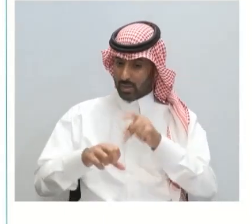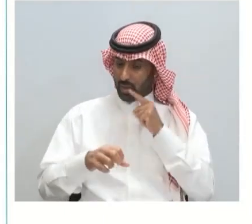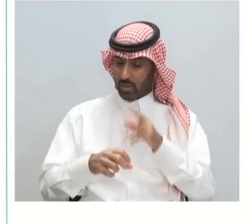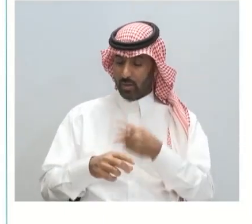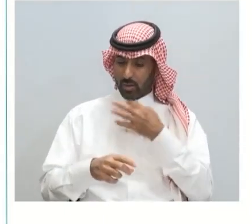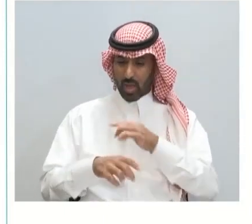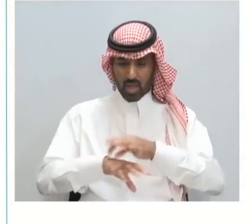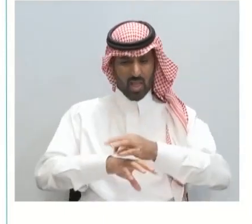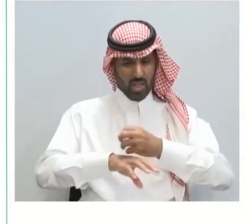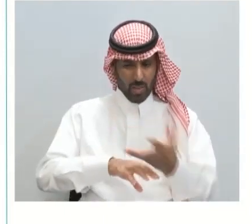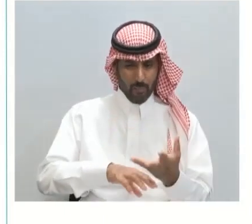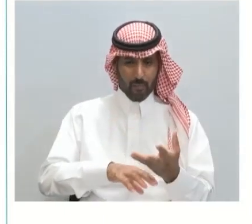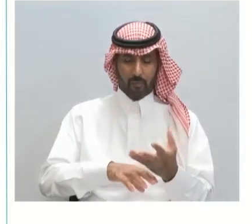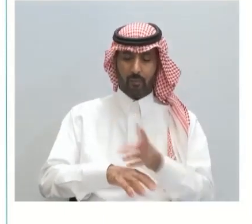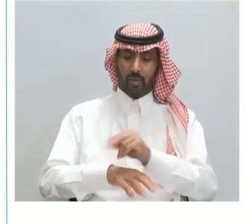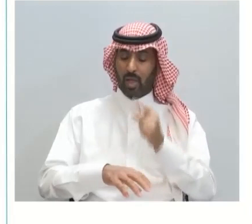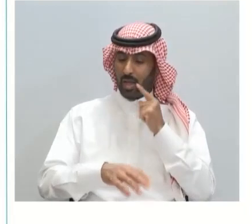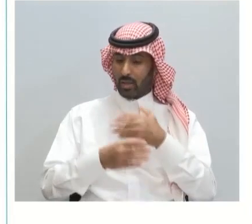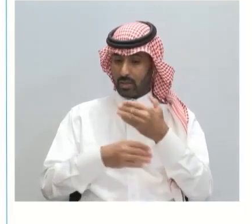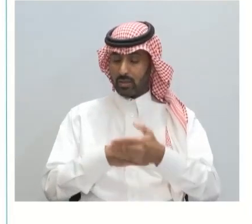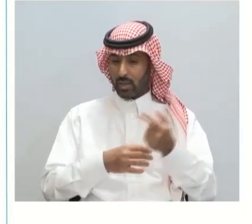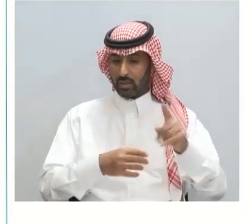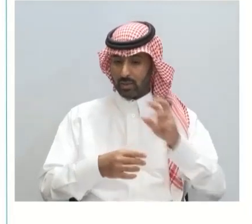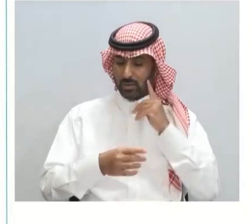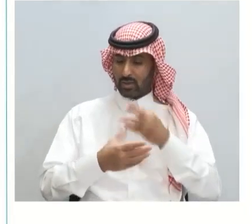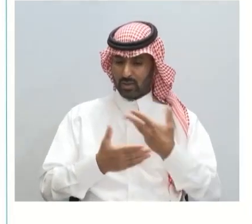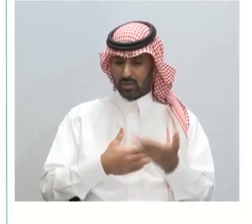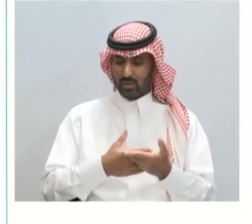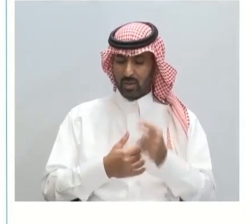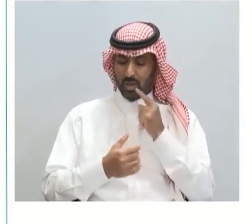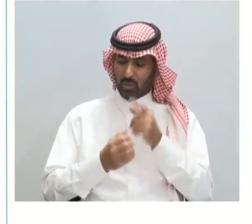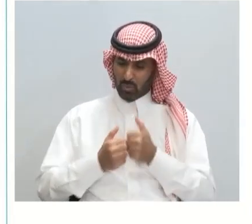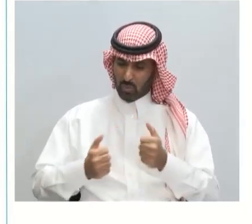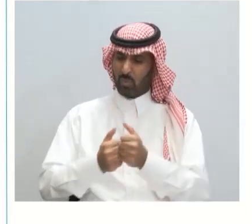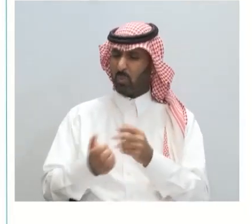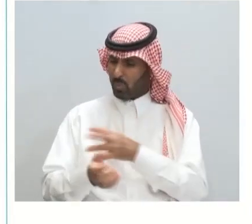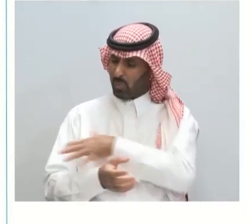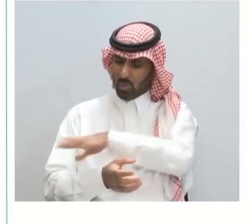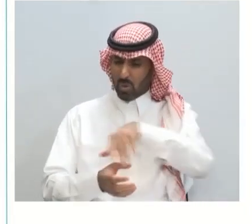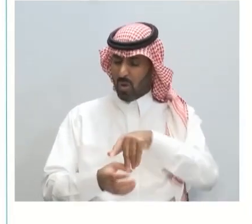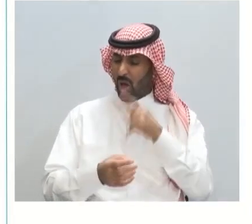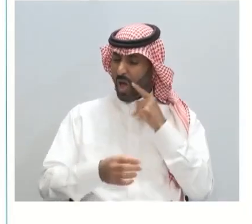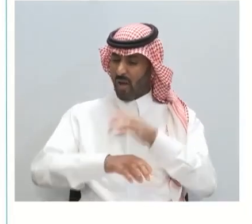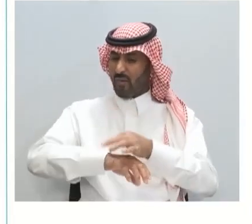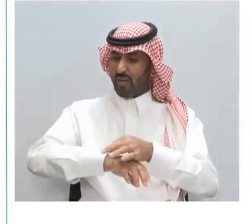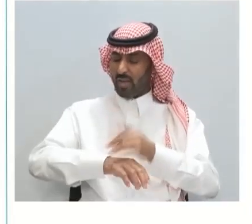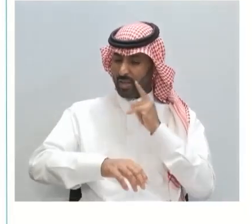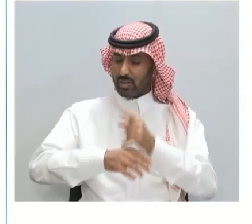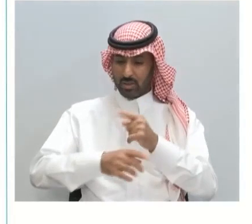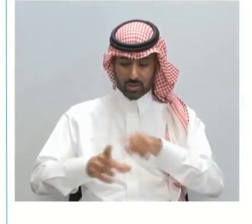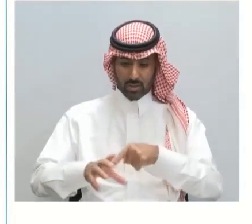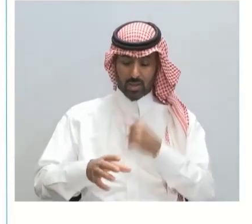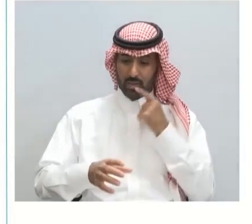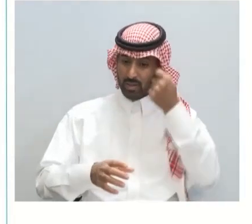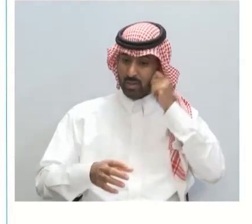untreatable. For example, Alzheimer's disease runs in Anne Lee's family. and has decided to get genetic testing to see